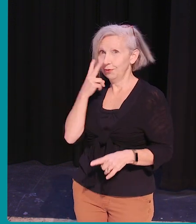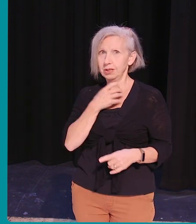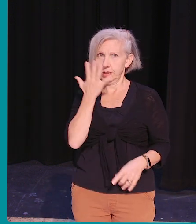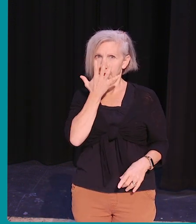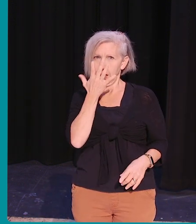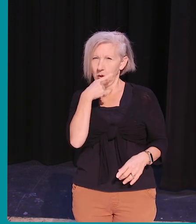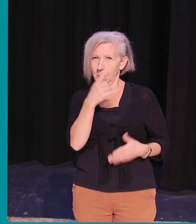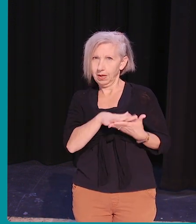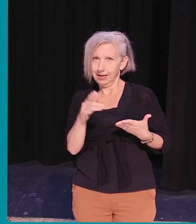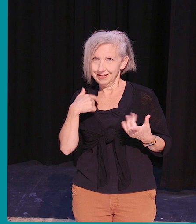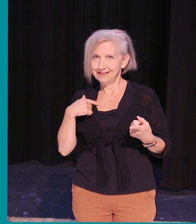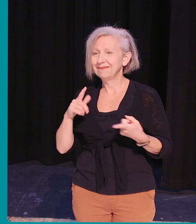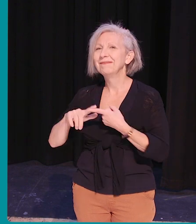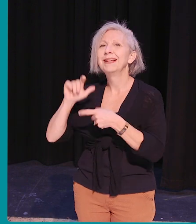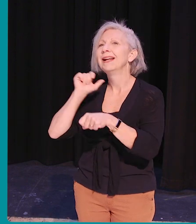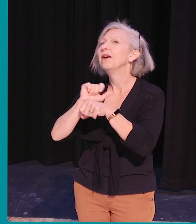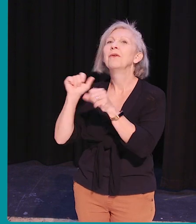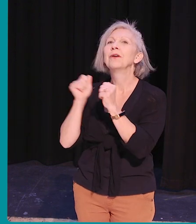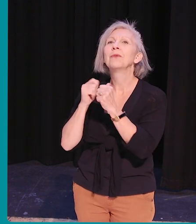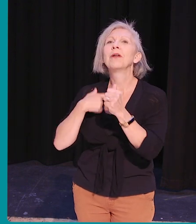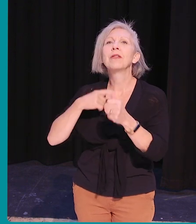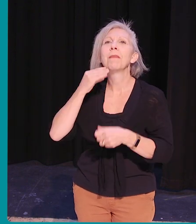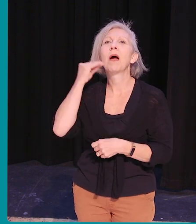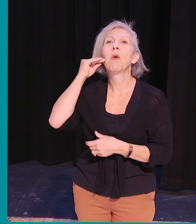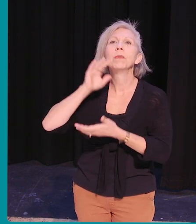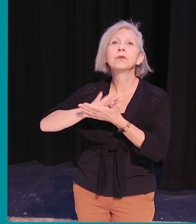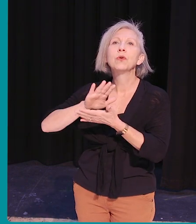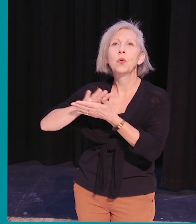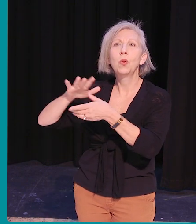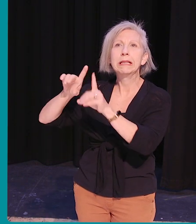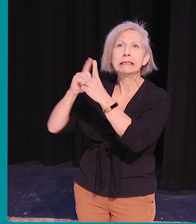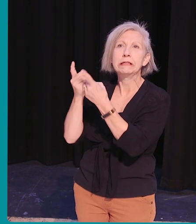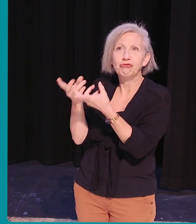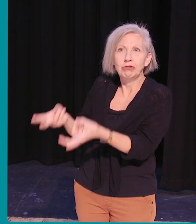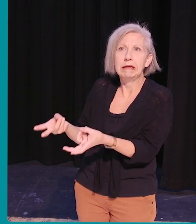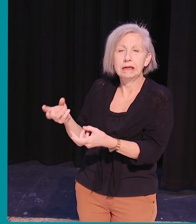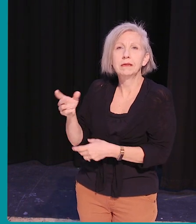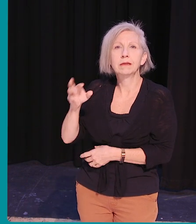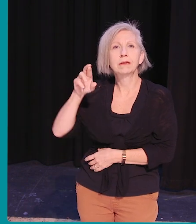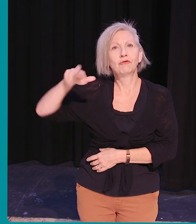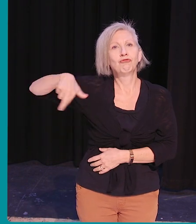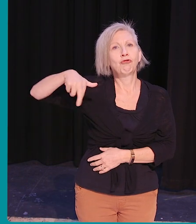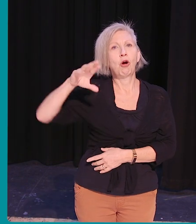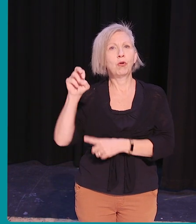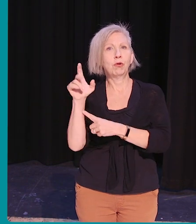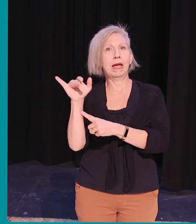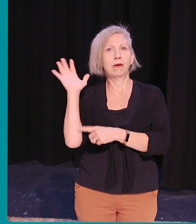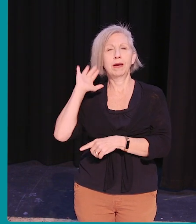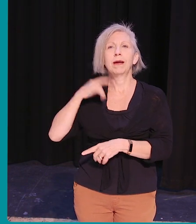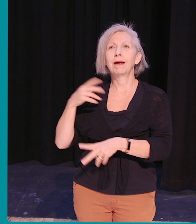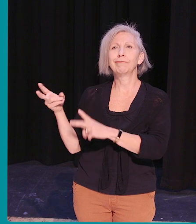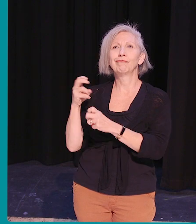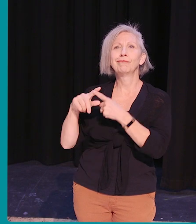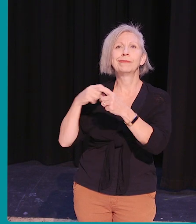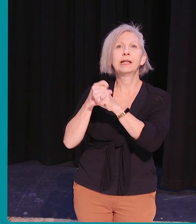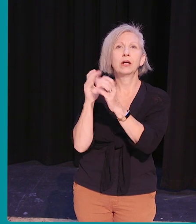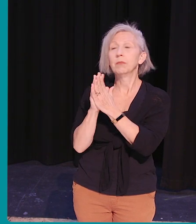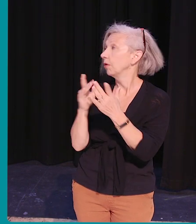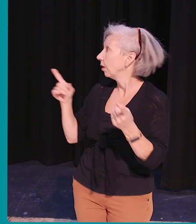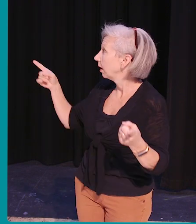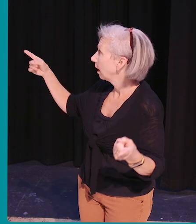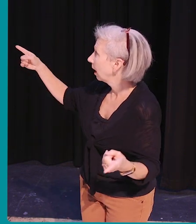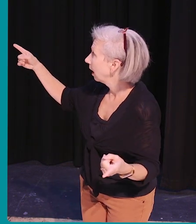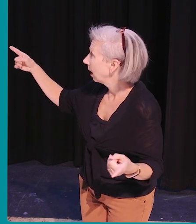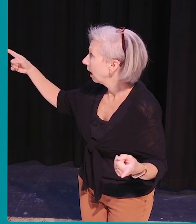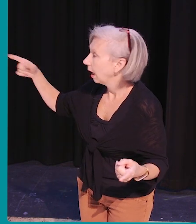And I had a chance to work with my home school district, Roanoke County, a little while back. So I grabbed some yearbook pictures, and I discovered that I was in the math club. I